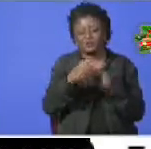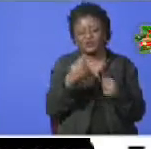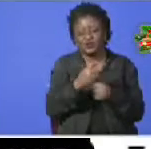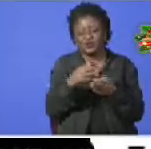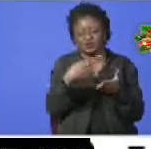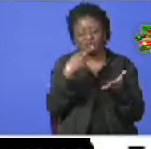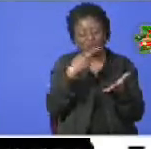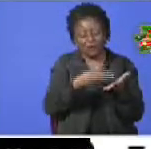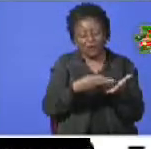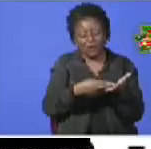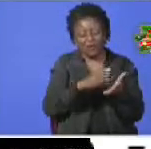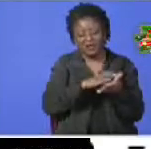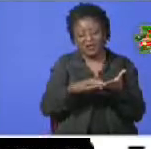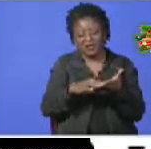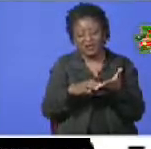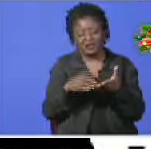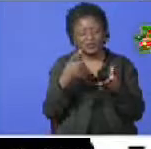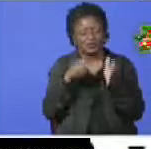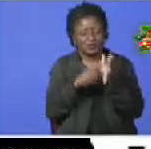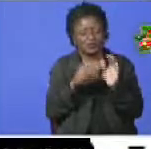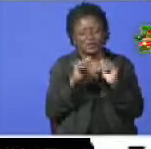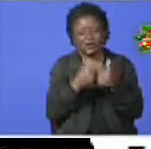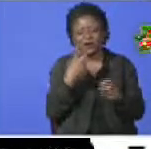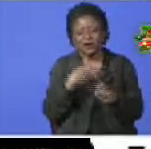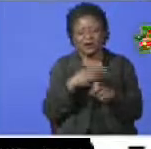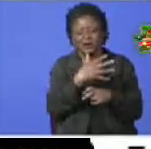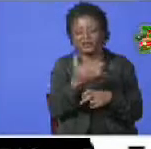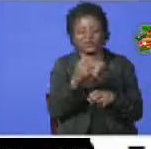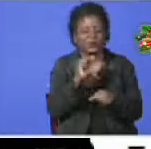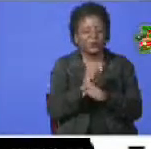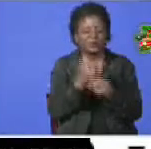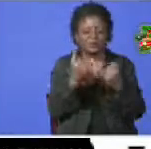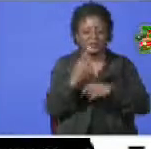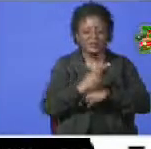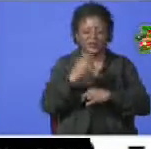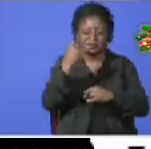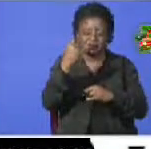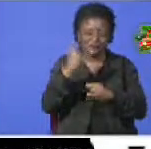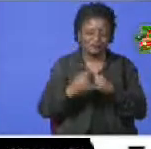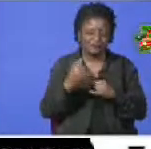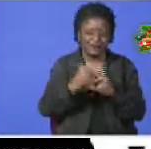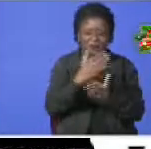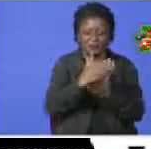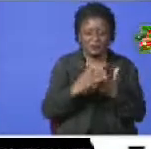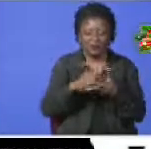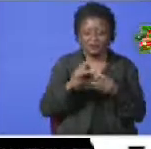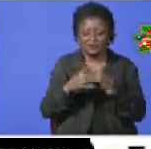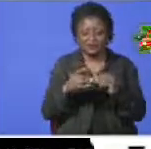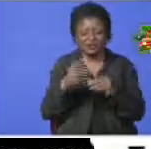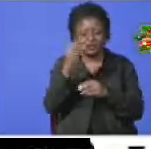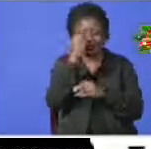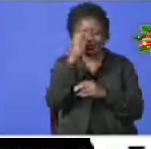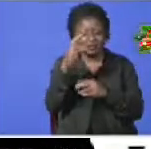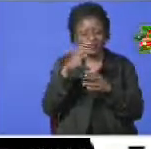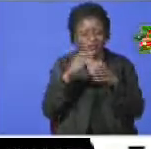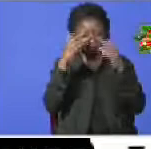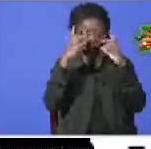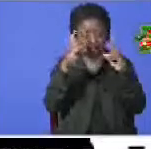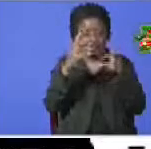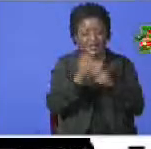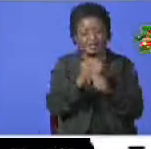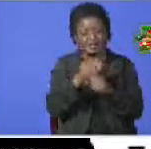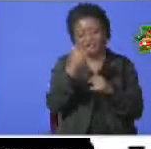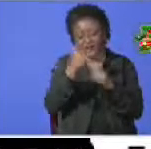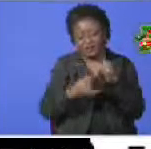final part to our virtual education series, the Ministry of Education gets a final grade having taken the ultimate